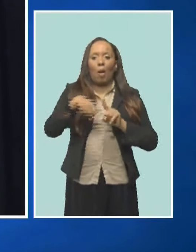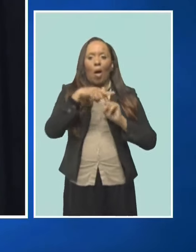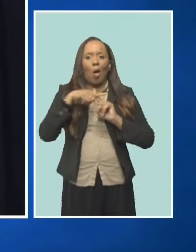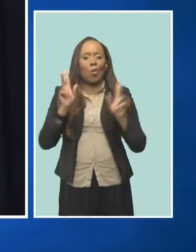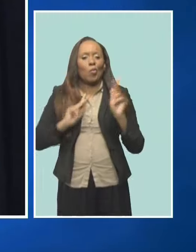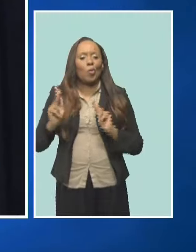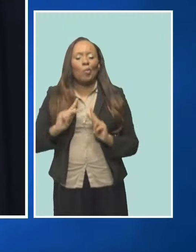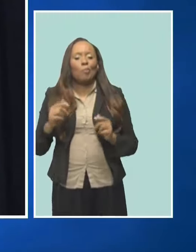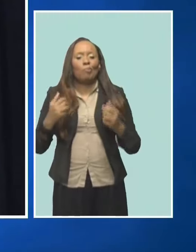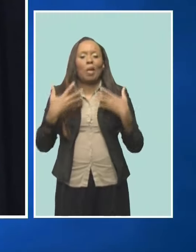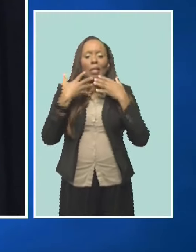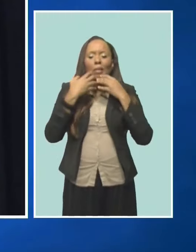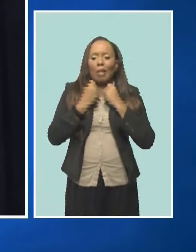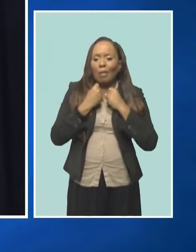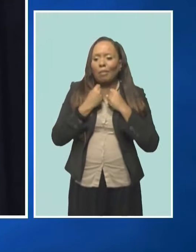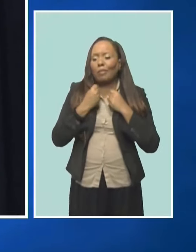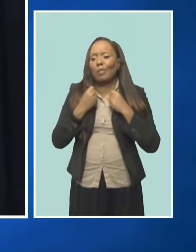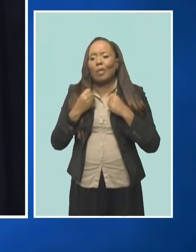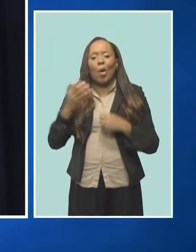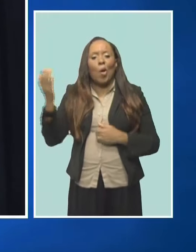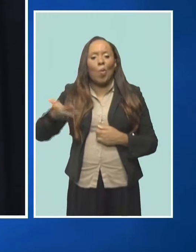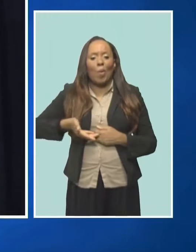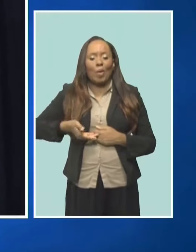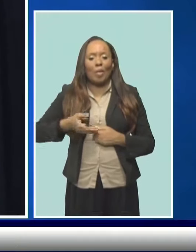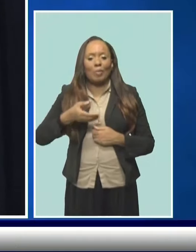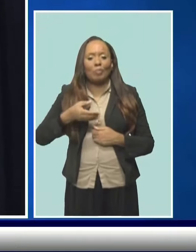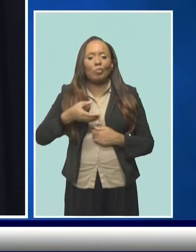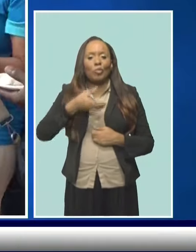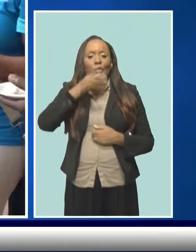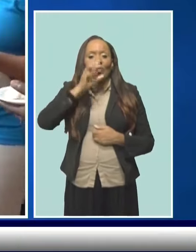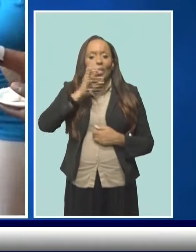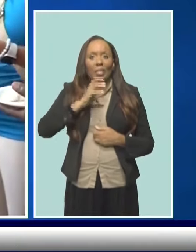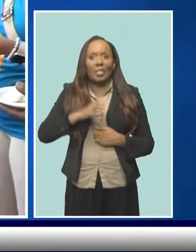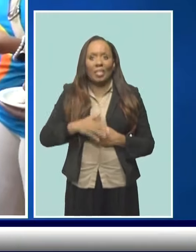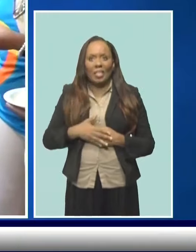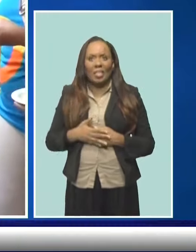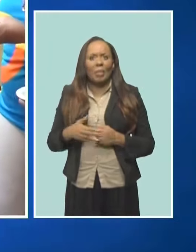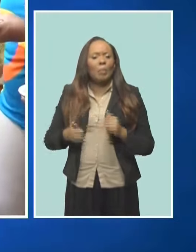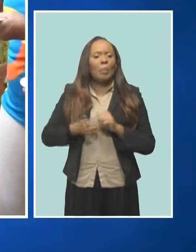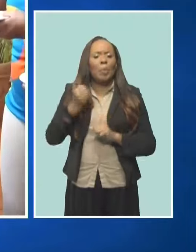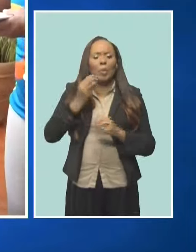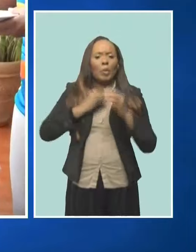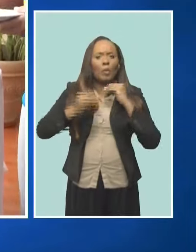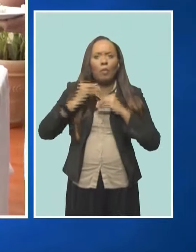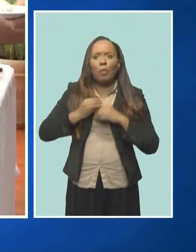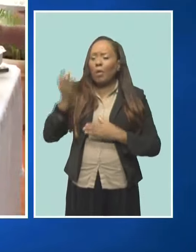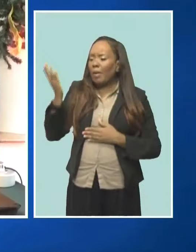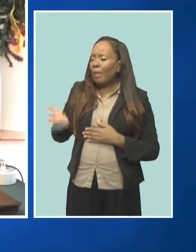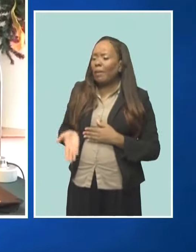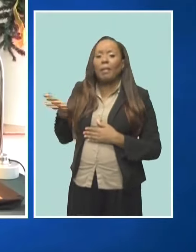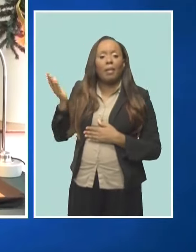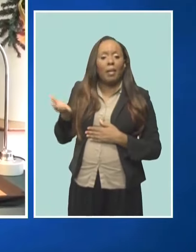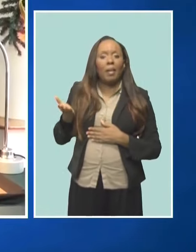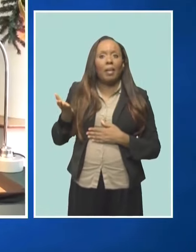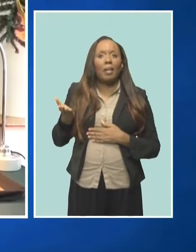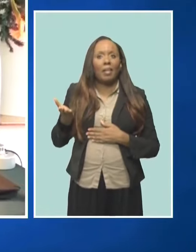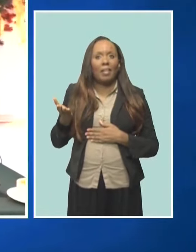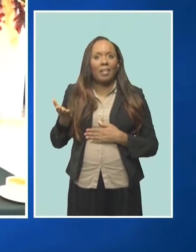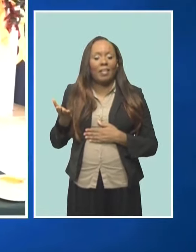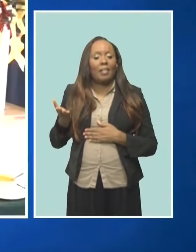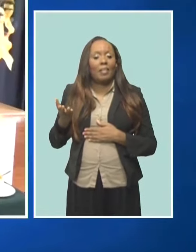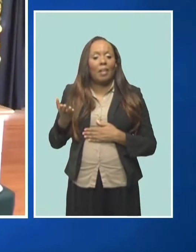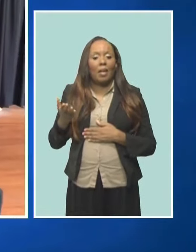of a welcome drink, the welcome sangria. They like the farm-to-table concept, the fact that most of the items on our menu have been raised in